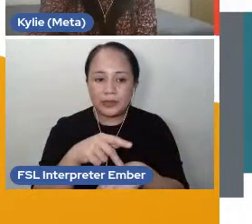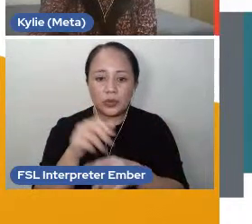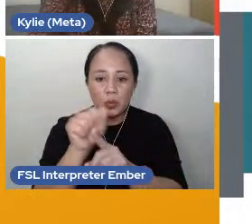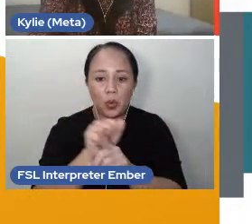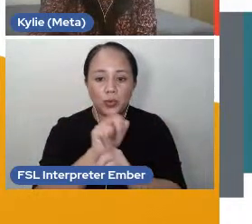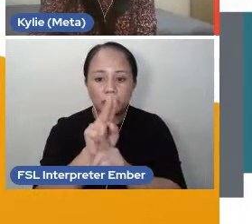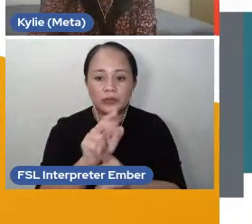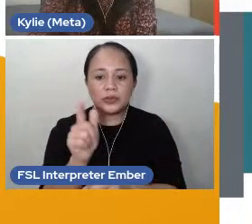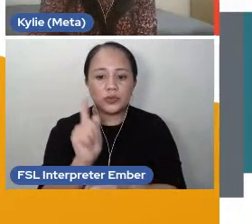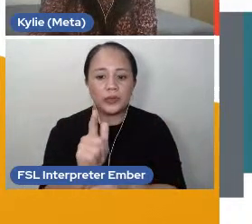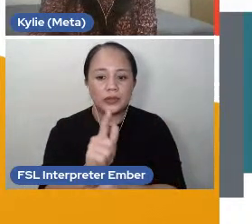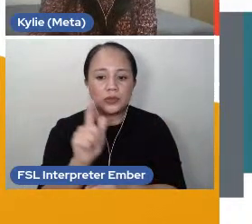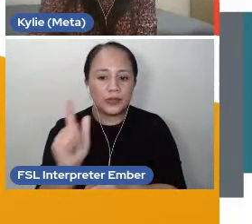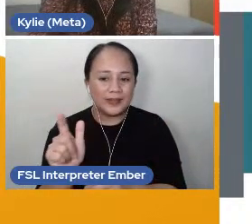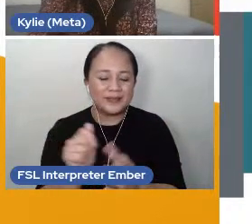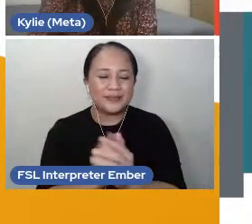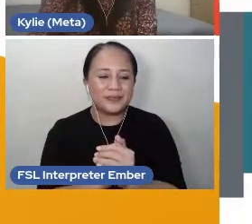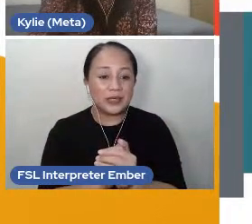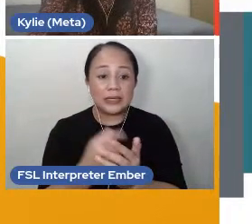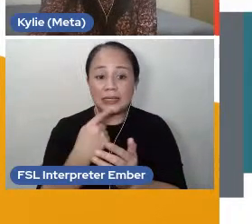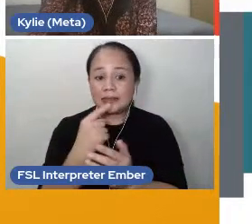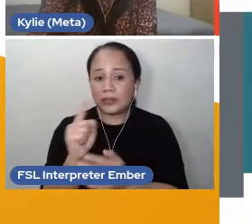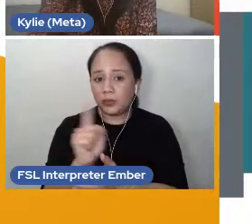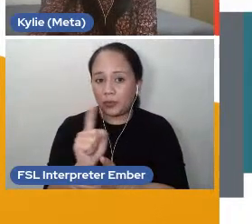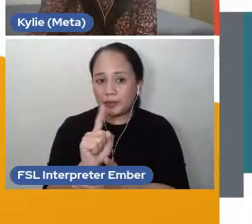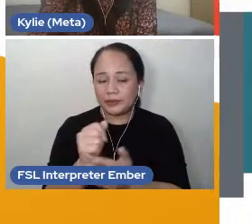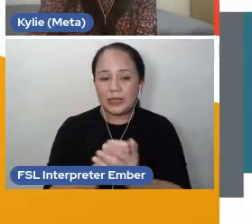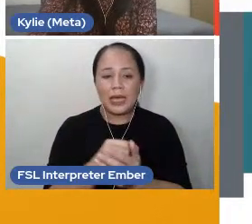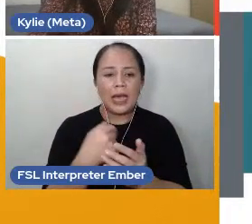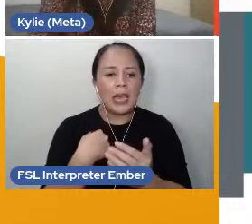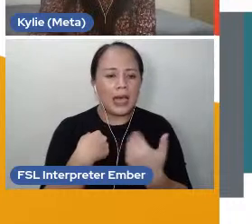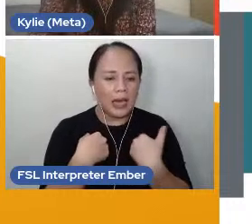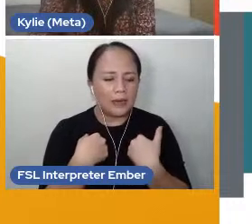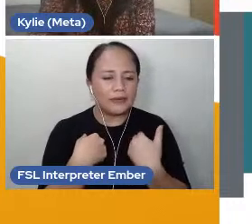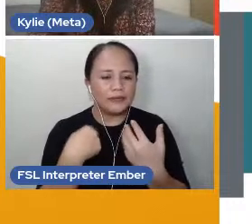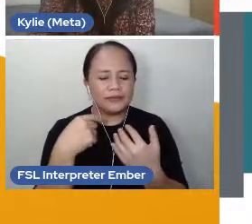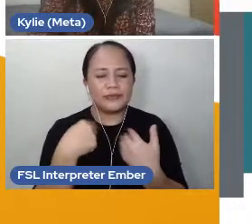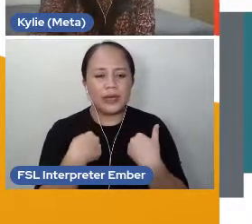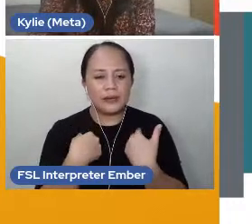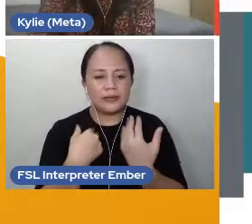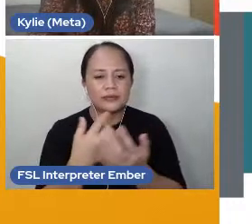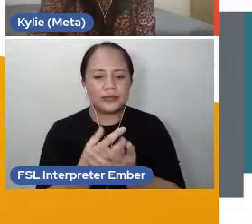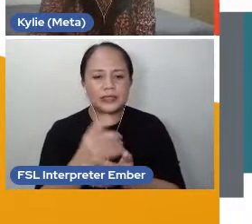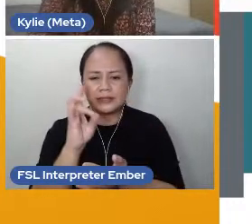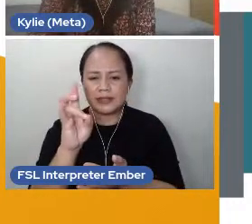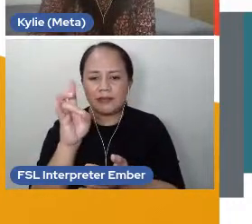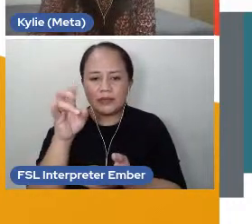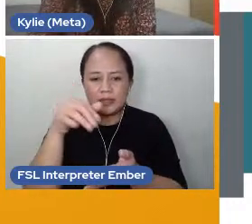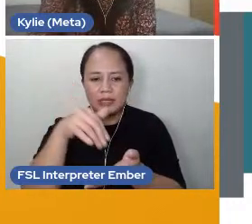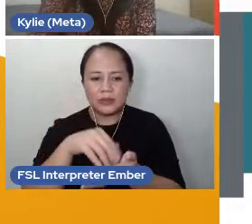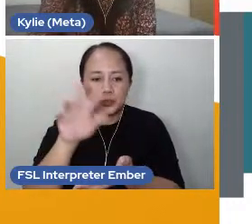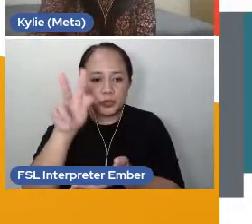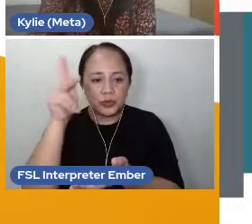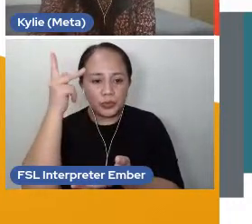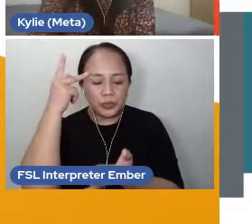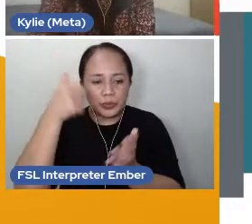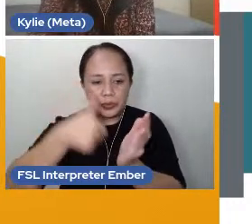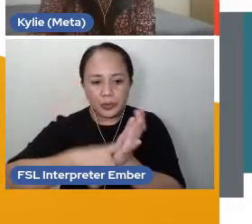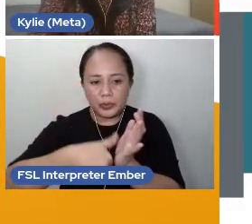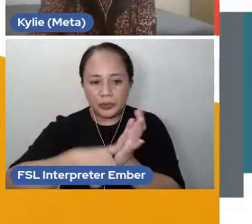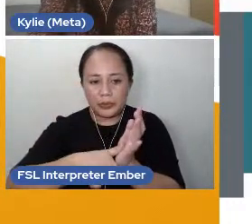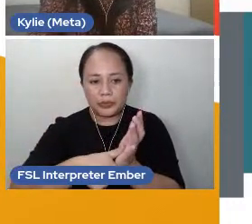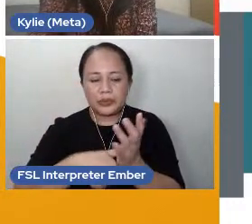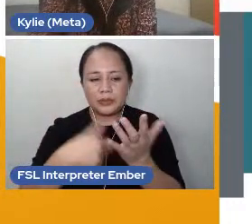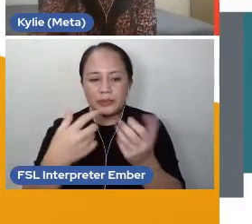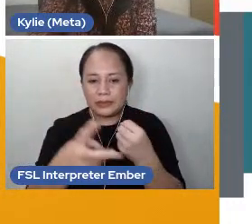of 2020. So you can see here that there have been just under 70,000 political electoral ads that have been